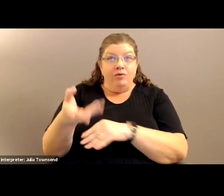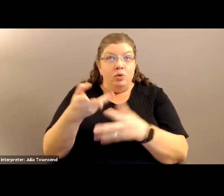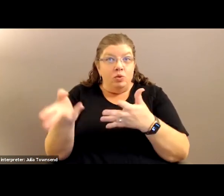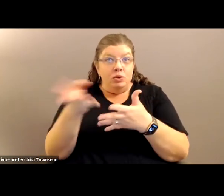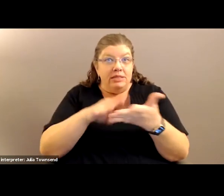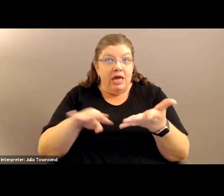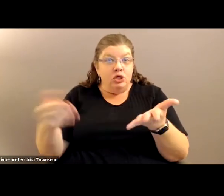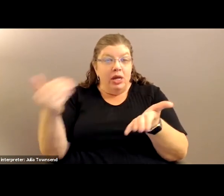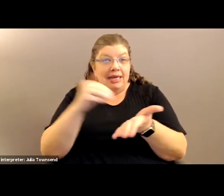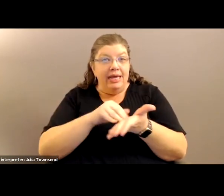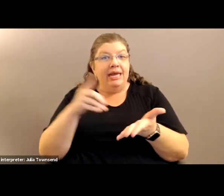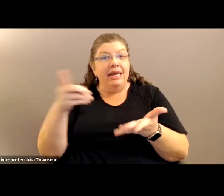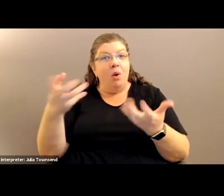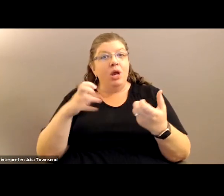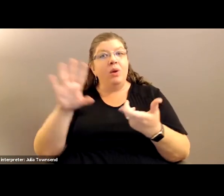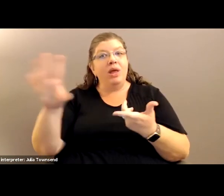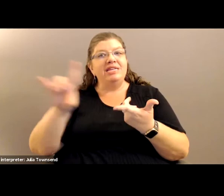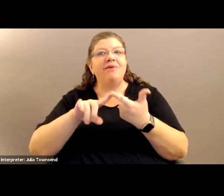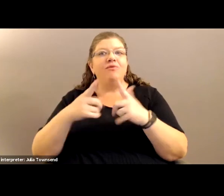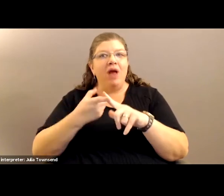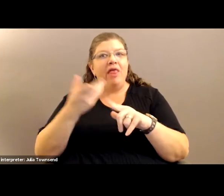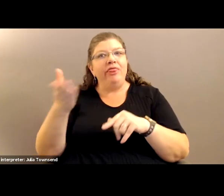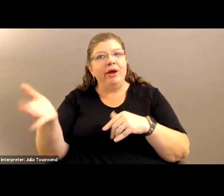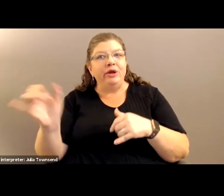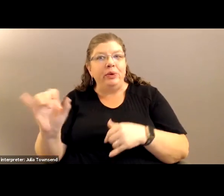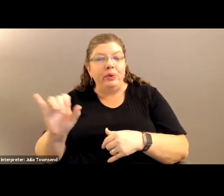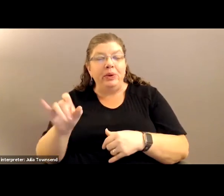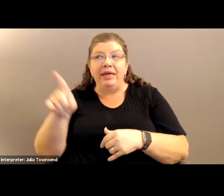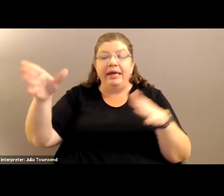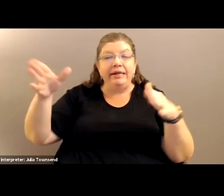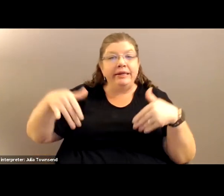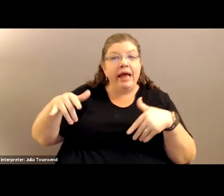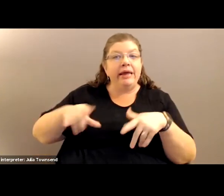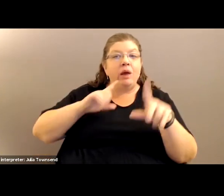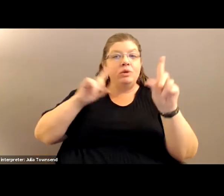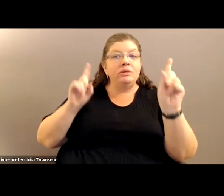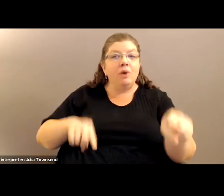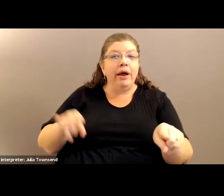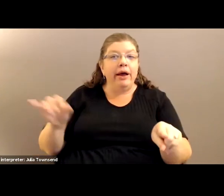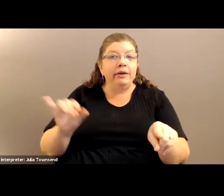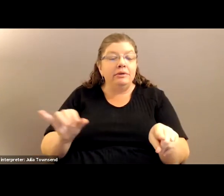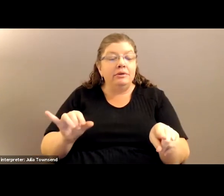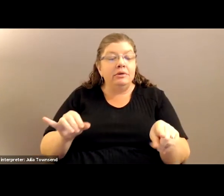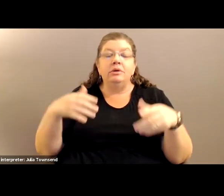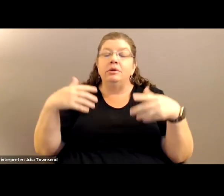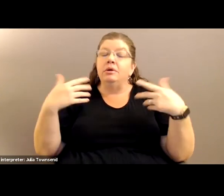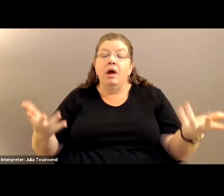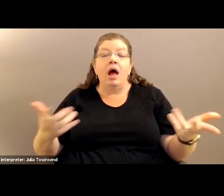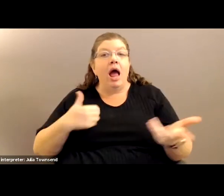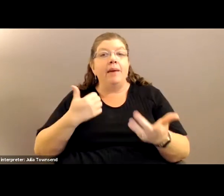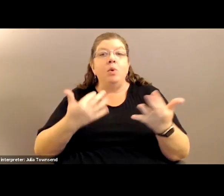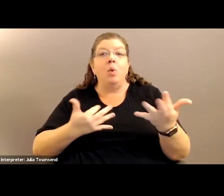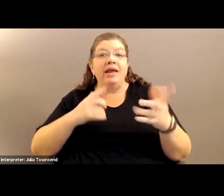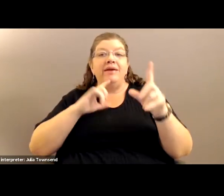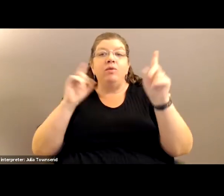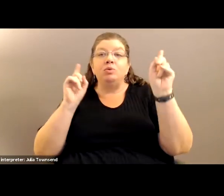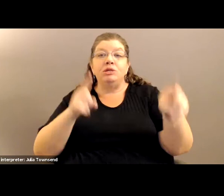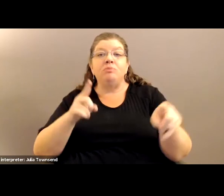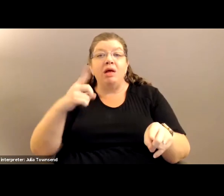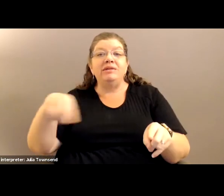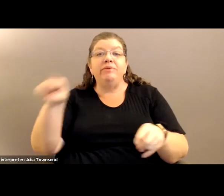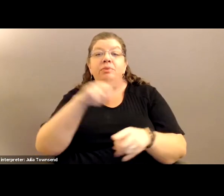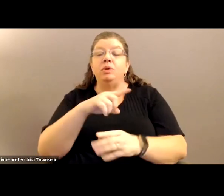because he wanted to have his friend there too and he has still yet to respond so i am waiting for a response from you